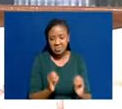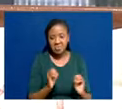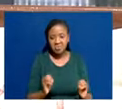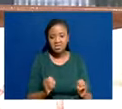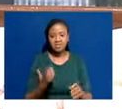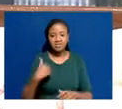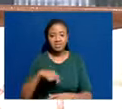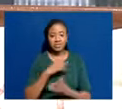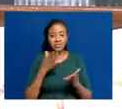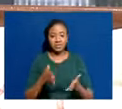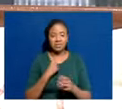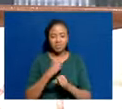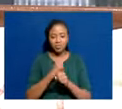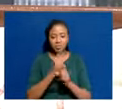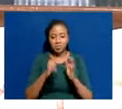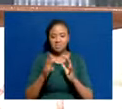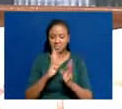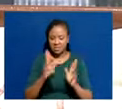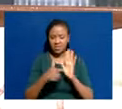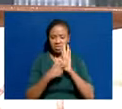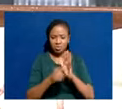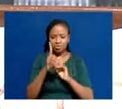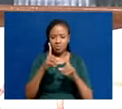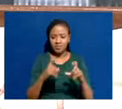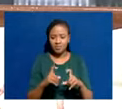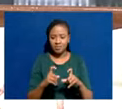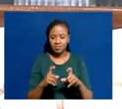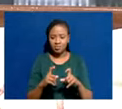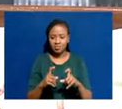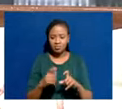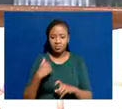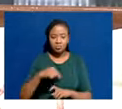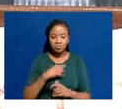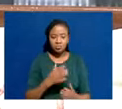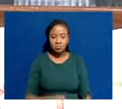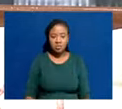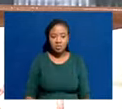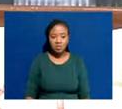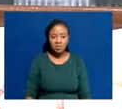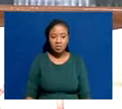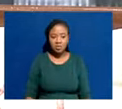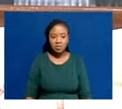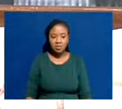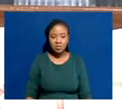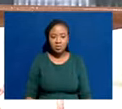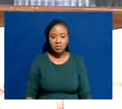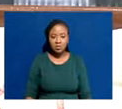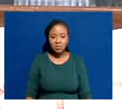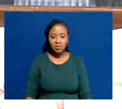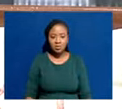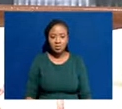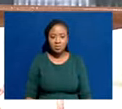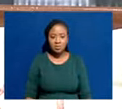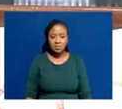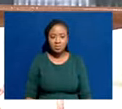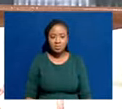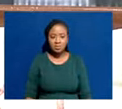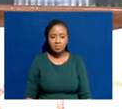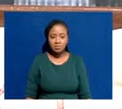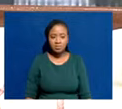we've done, and I'll show you photos, we have organized back lanes where we're actually putting